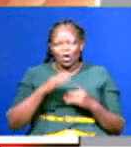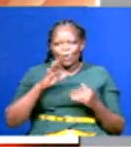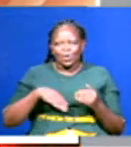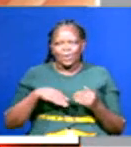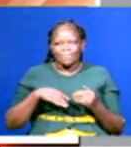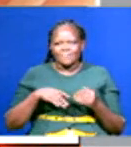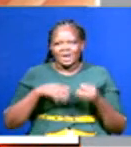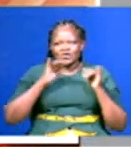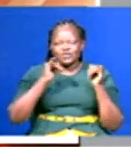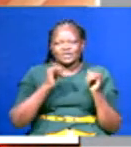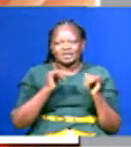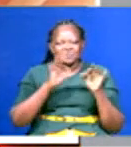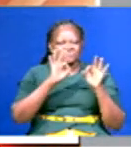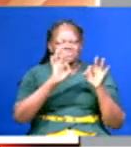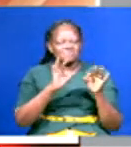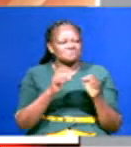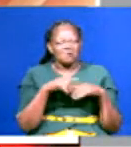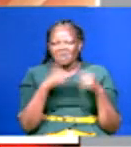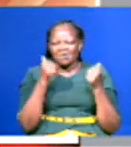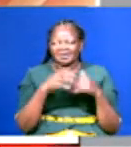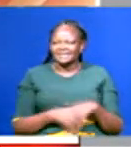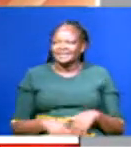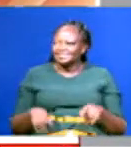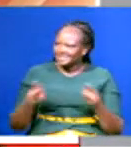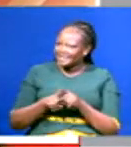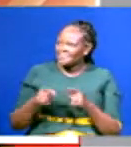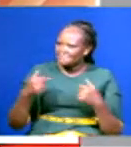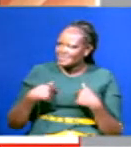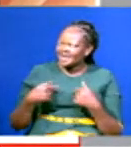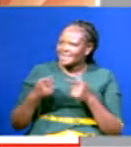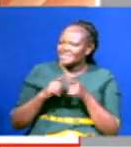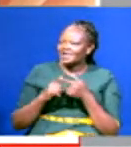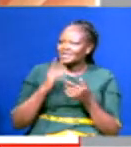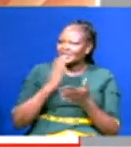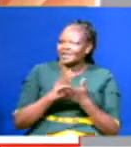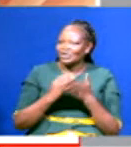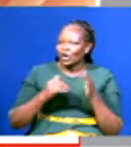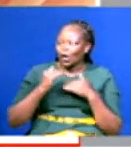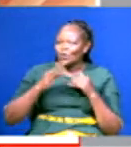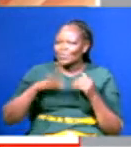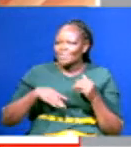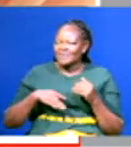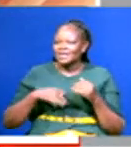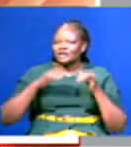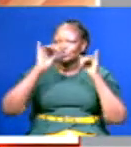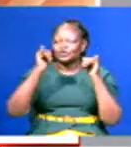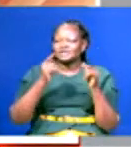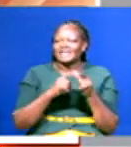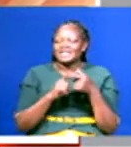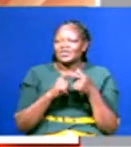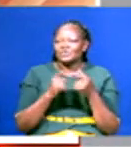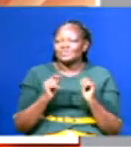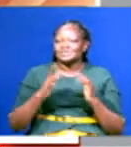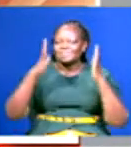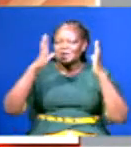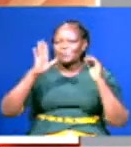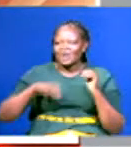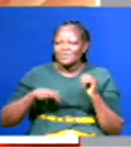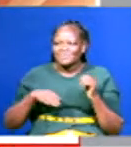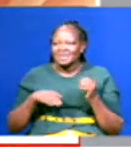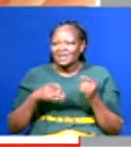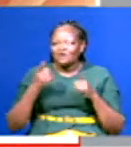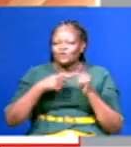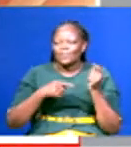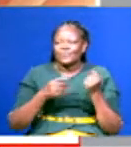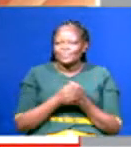sits pretty well with me. Even with me. Actually, it's going to be on all women's bulletin, and we're going to be celebrating women from the